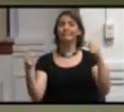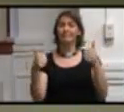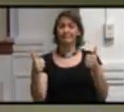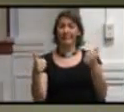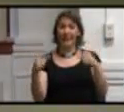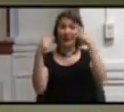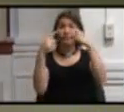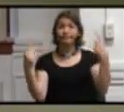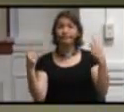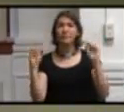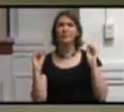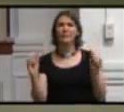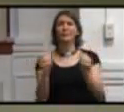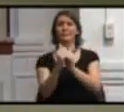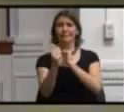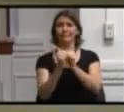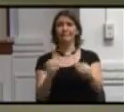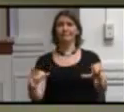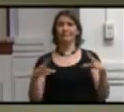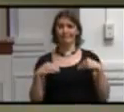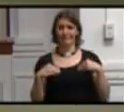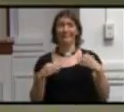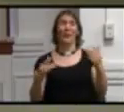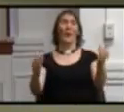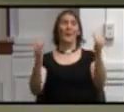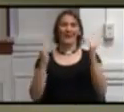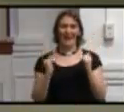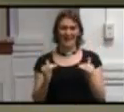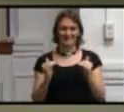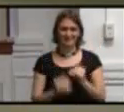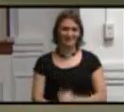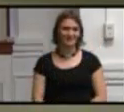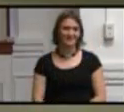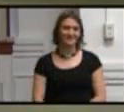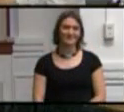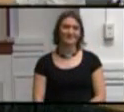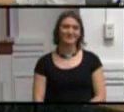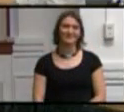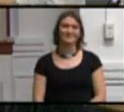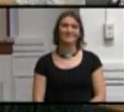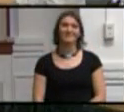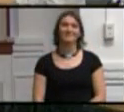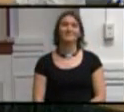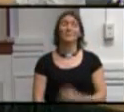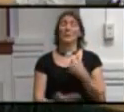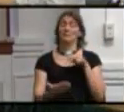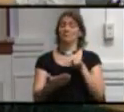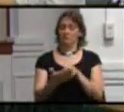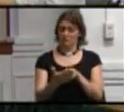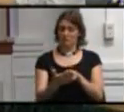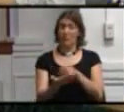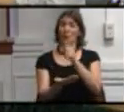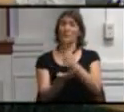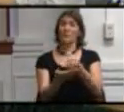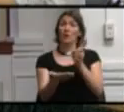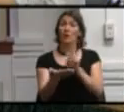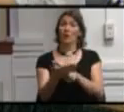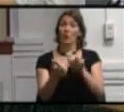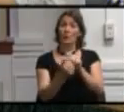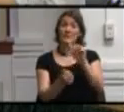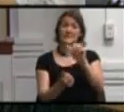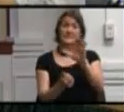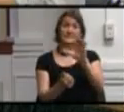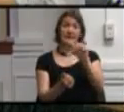Aye. Aye. Any opposed or abstaining? That carries 5-0. Next item on the agenda, consider and potentially approve a contract with